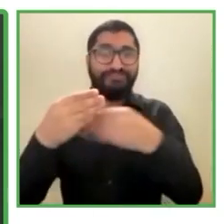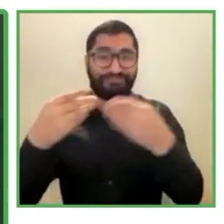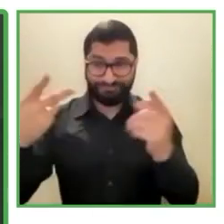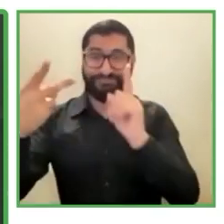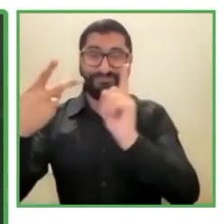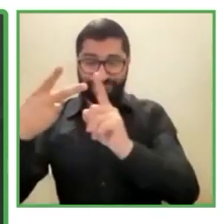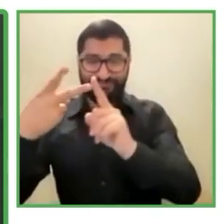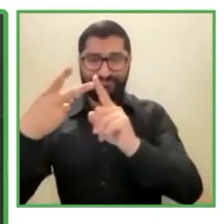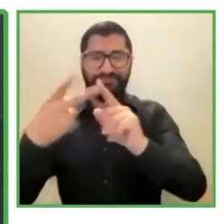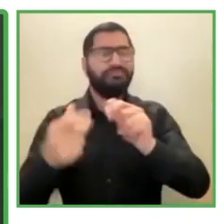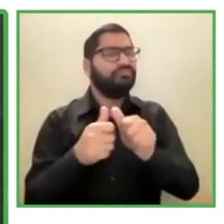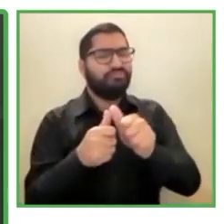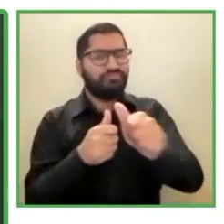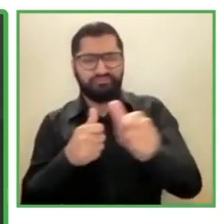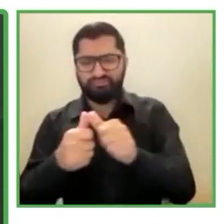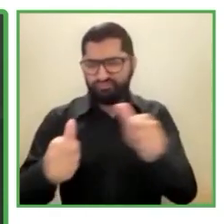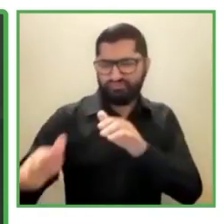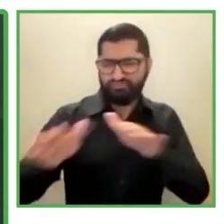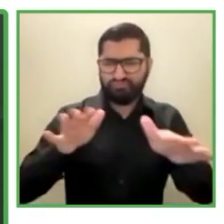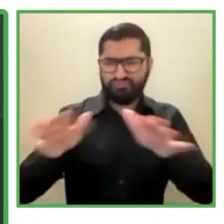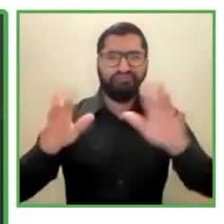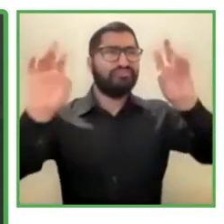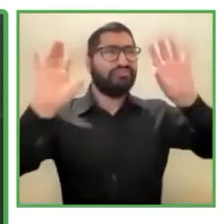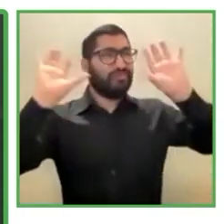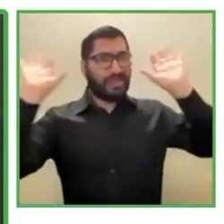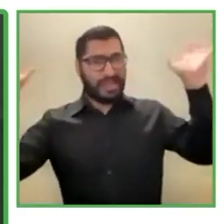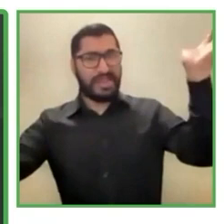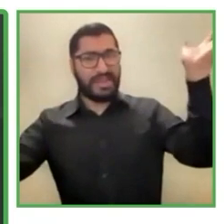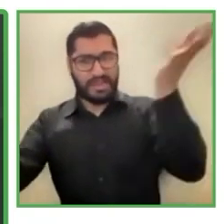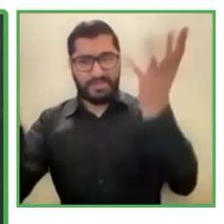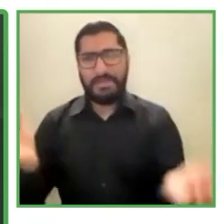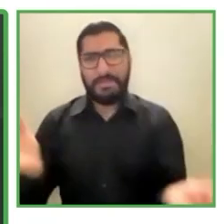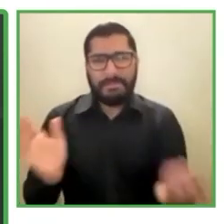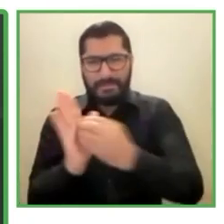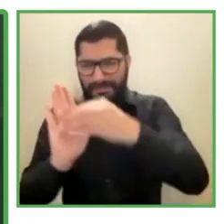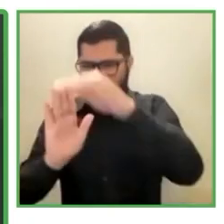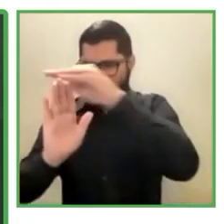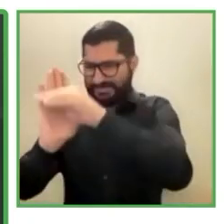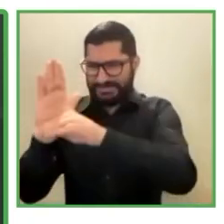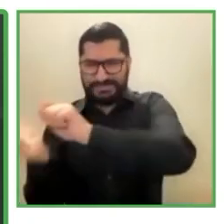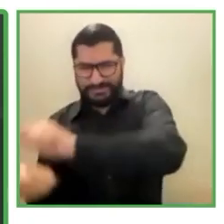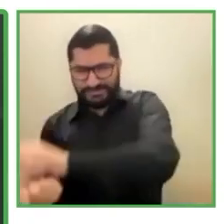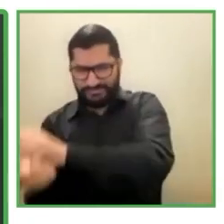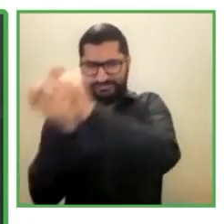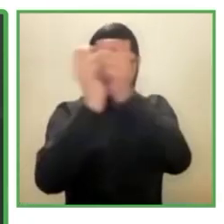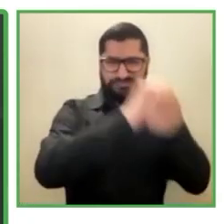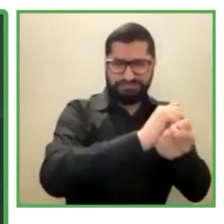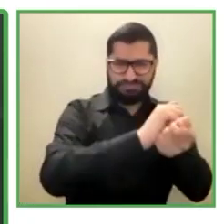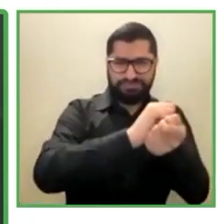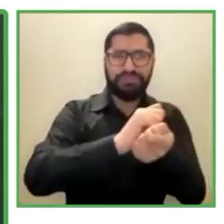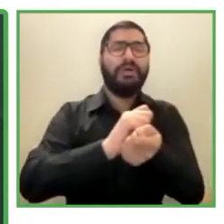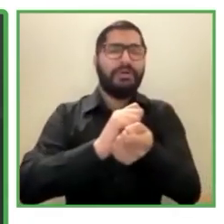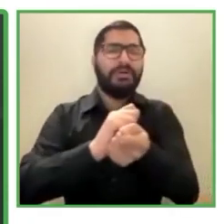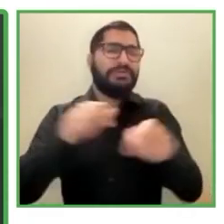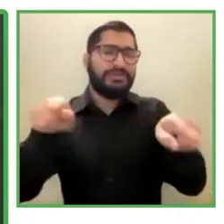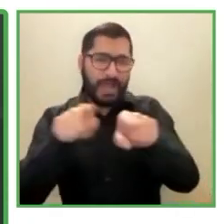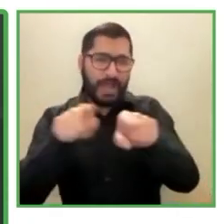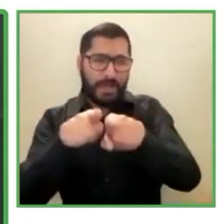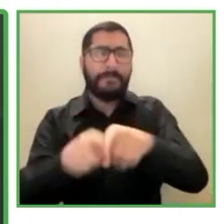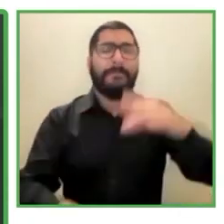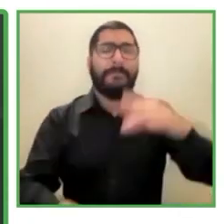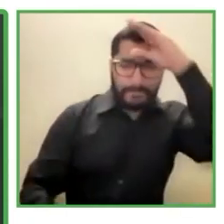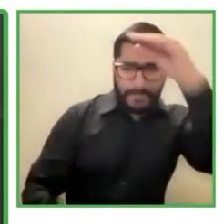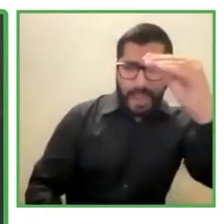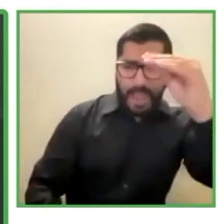environmental dimension, the need to have a more transformative agenda in topics of gender and women inclusion, and of course